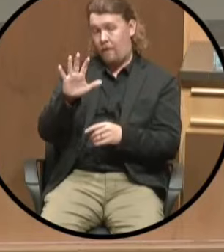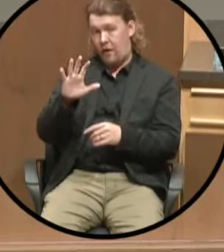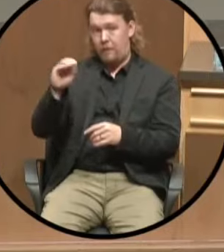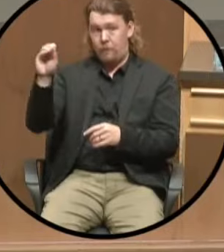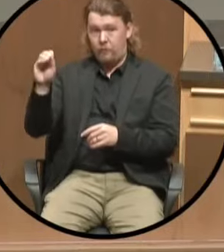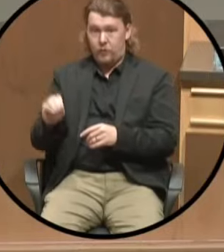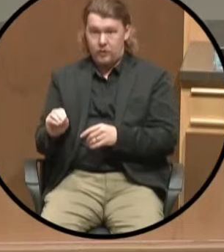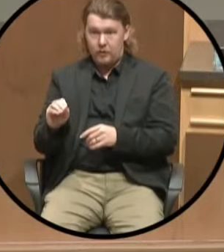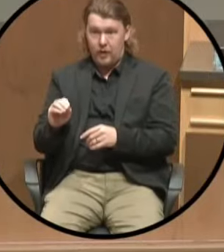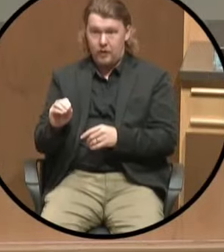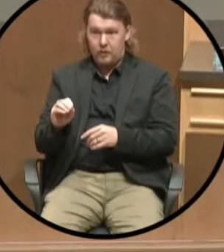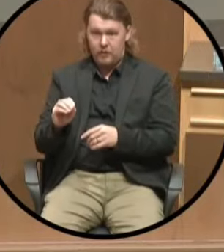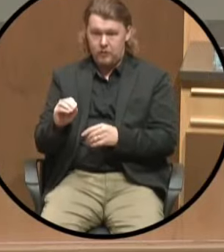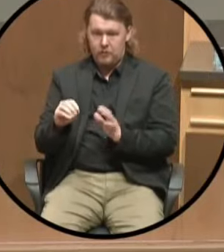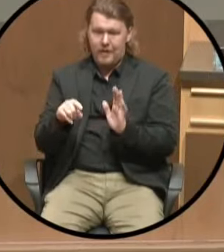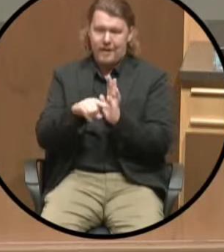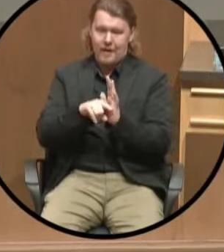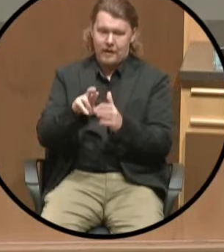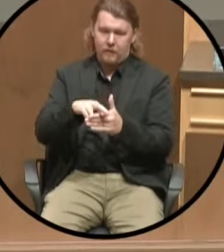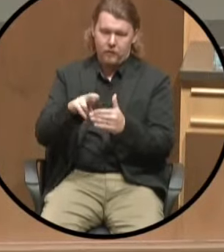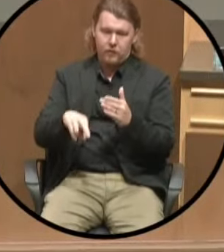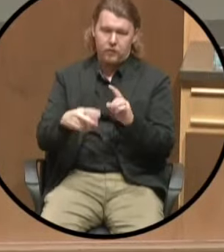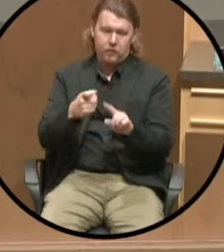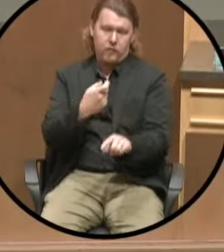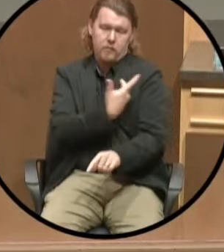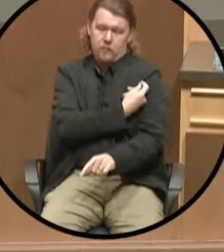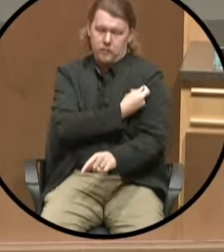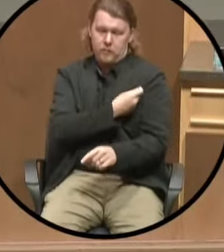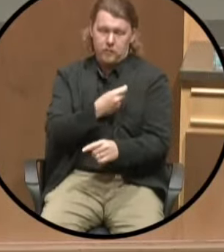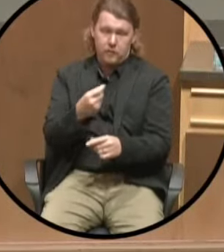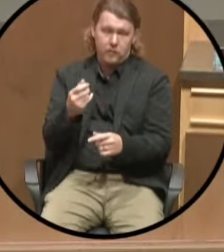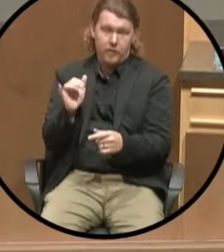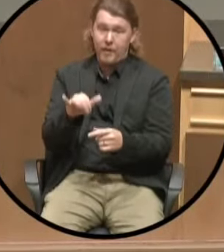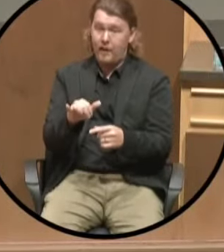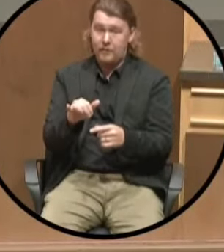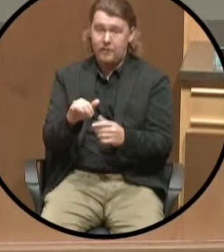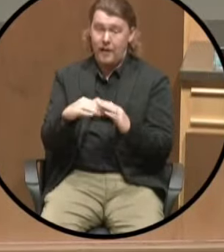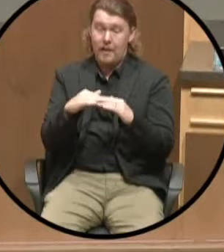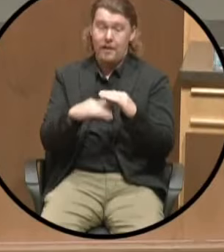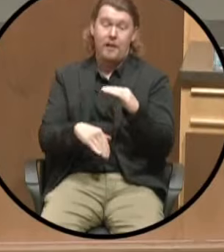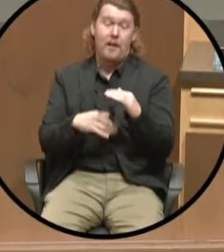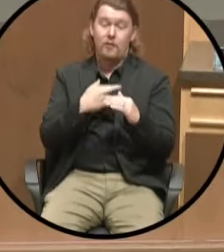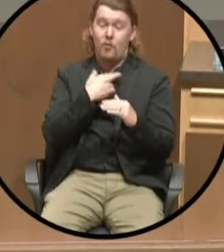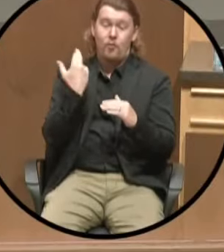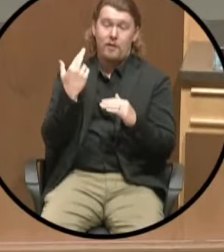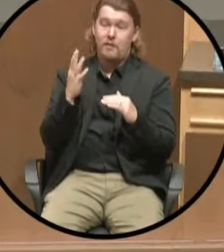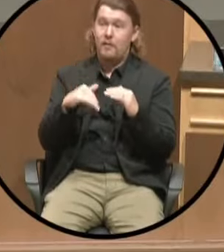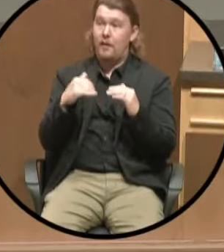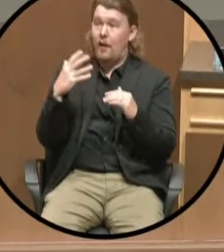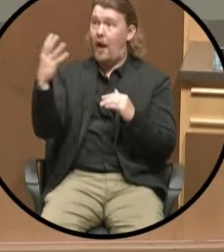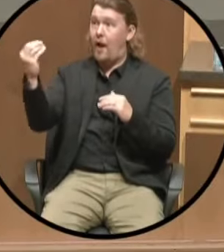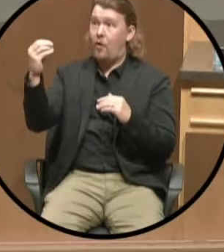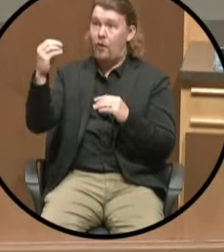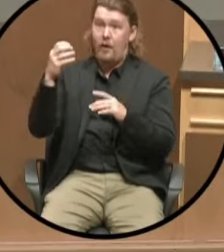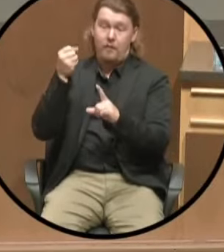0.0005%, which would be less likely than when you leave your house today of being struck by lightning.